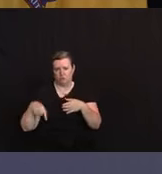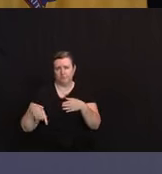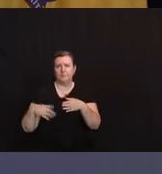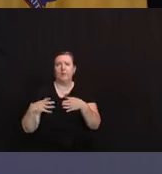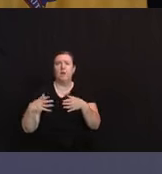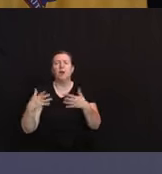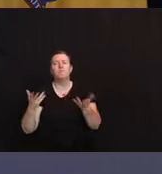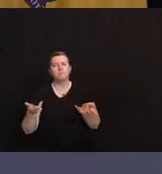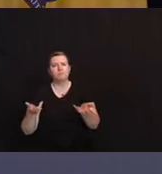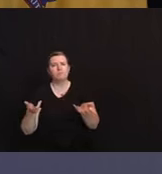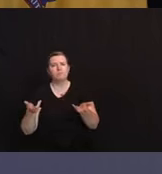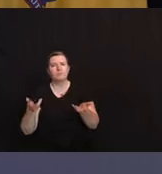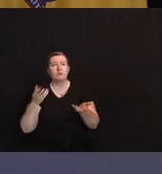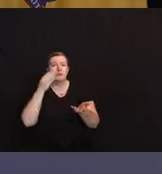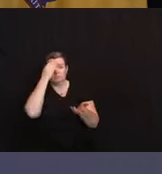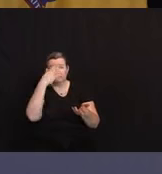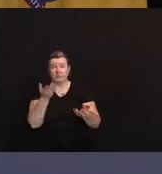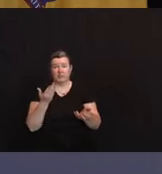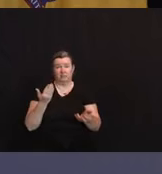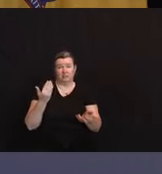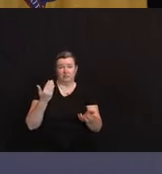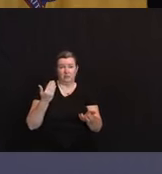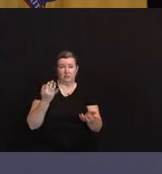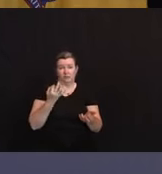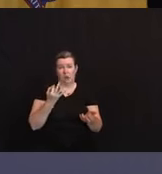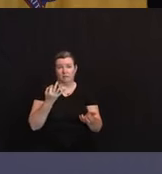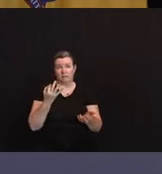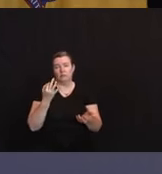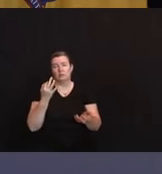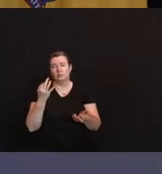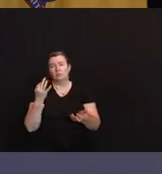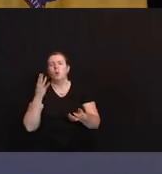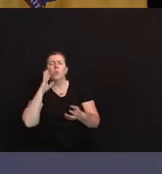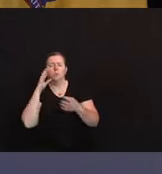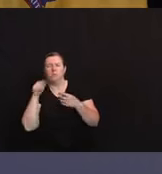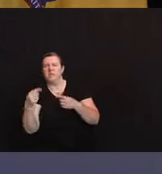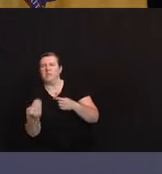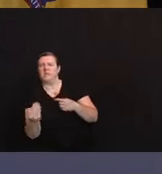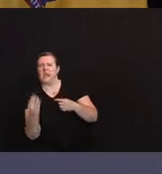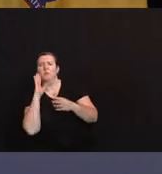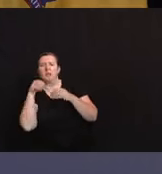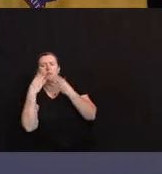more fuller, I hope Friday or at latest Monday, a more fuller discussion of what that looks like.